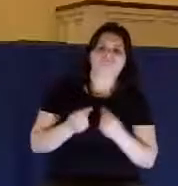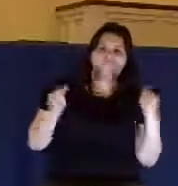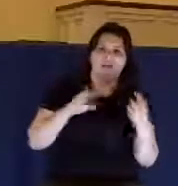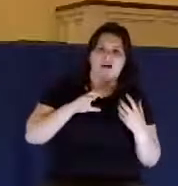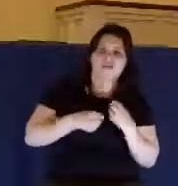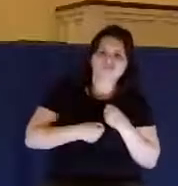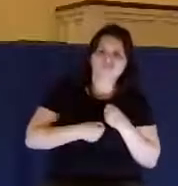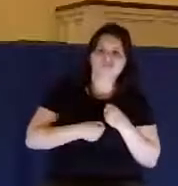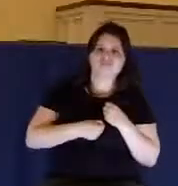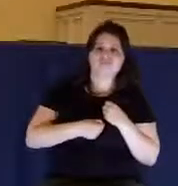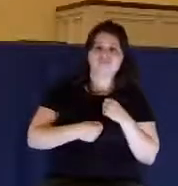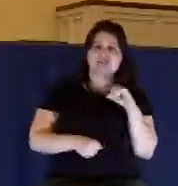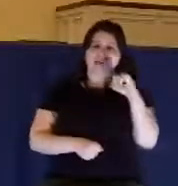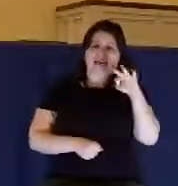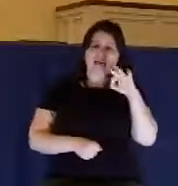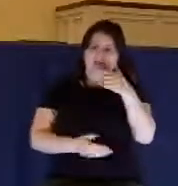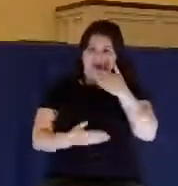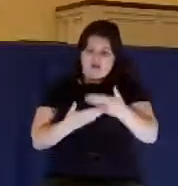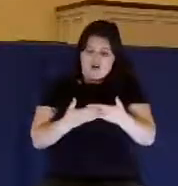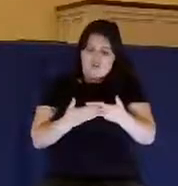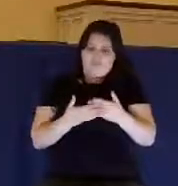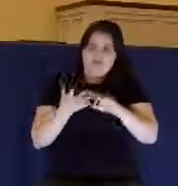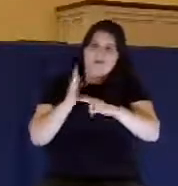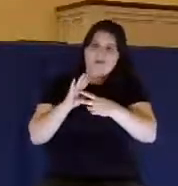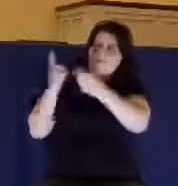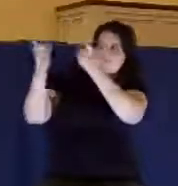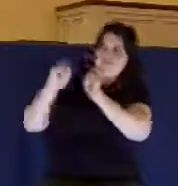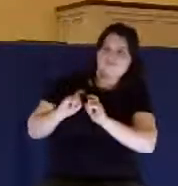It's not good for you. If it was good for you, God would give it.